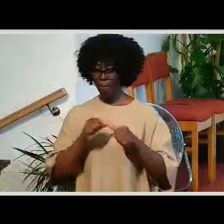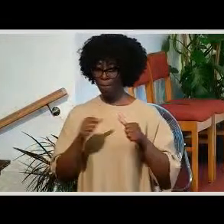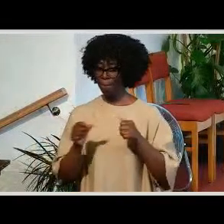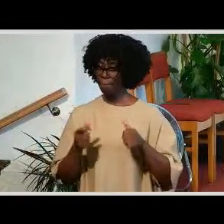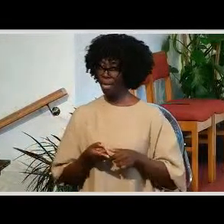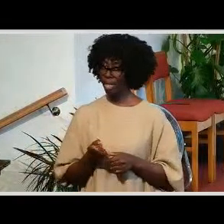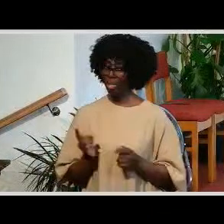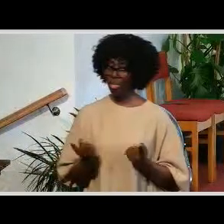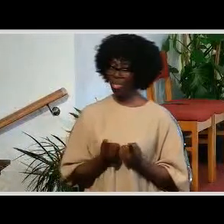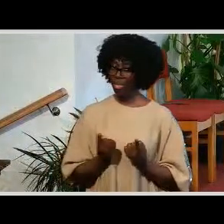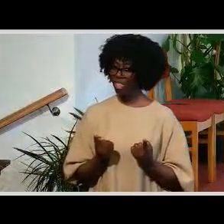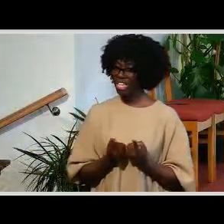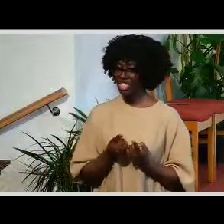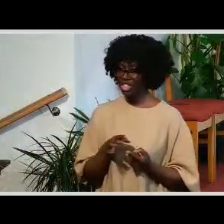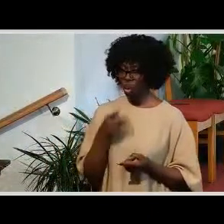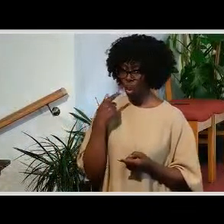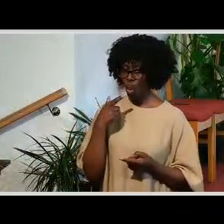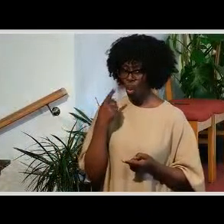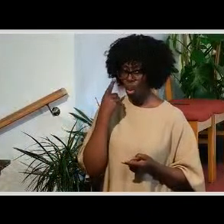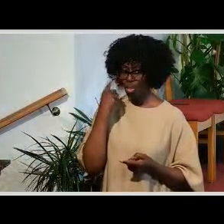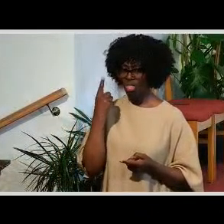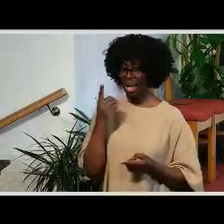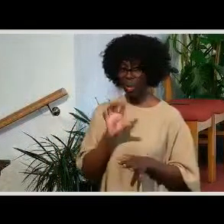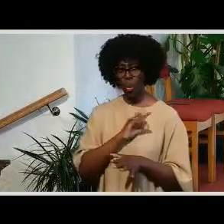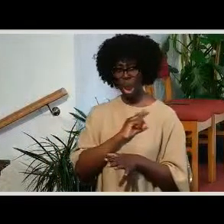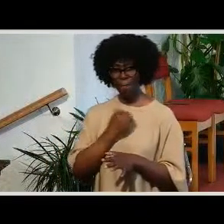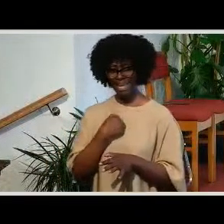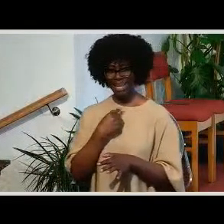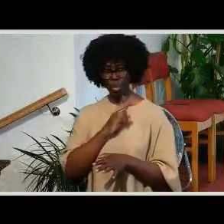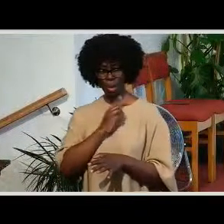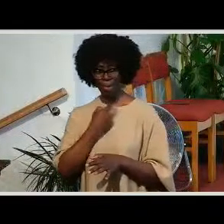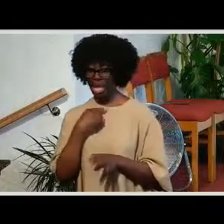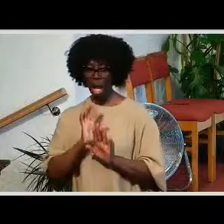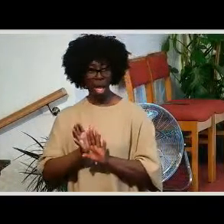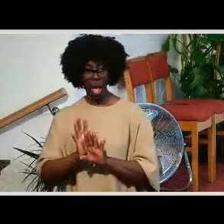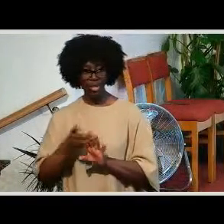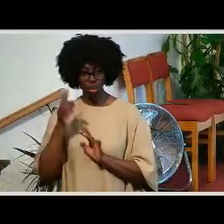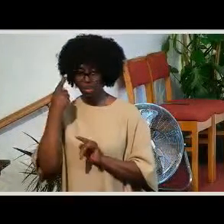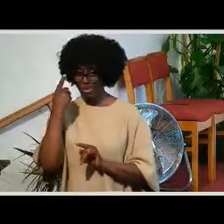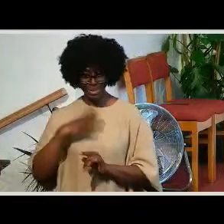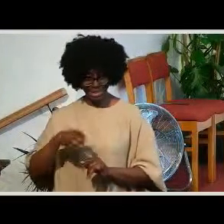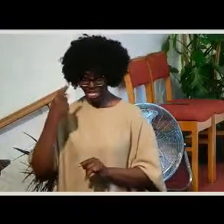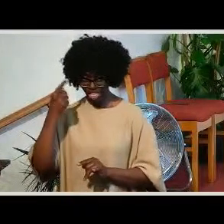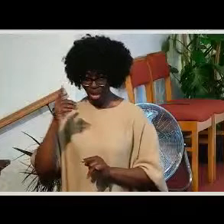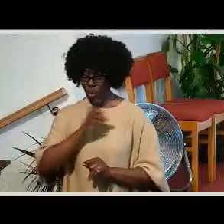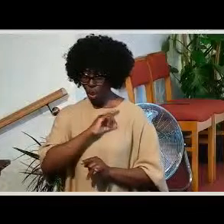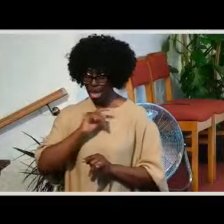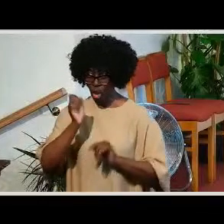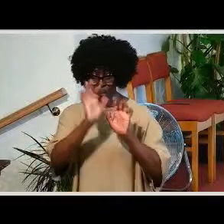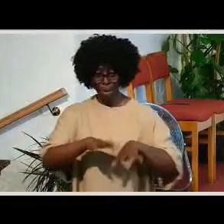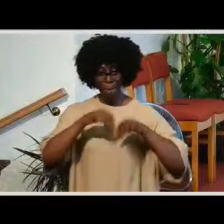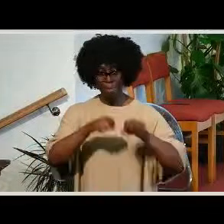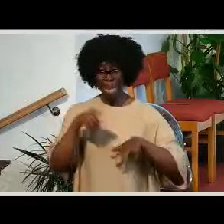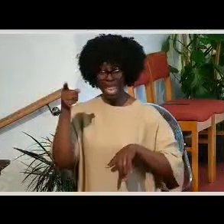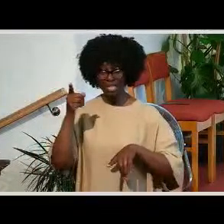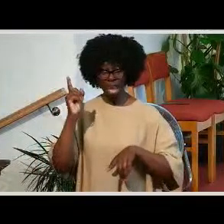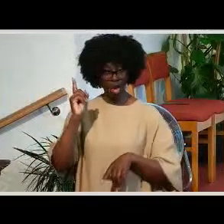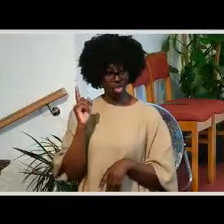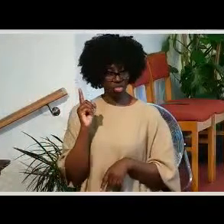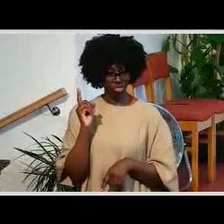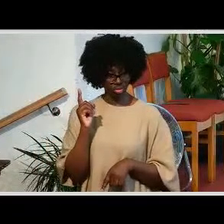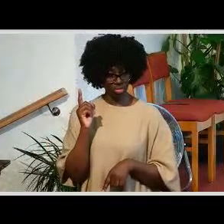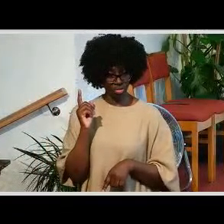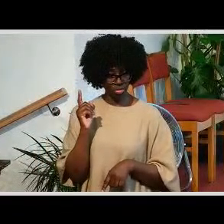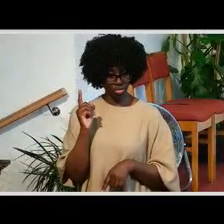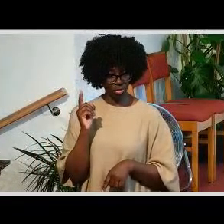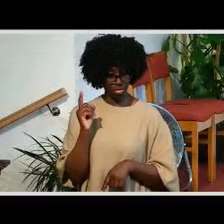We must not despair when that happens. It may not be easy at the time, but so it is. Jacob had a limp, as you know.